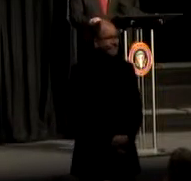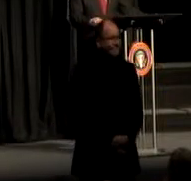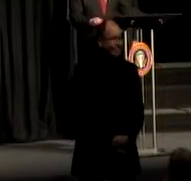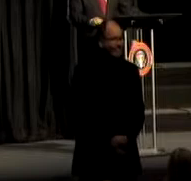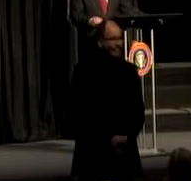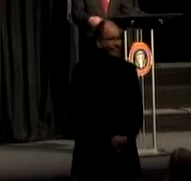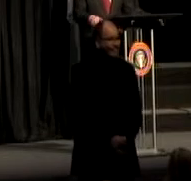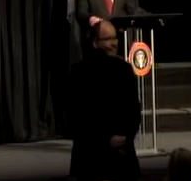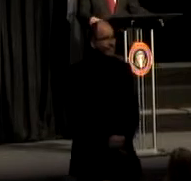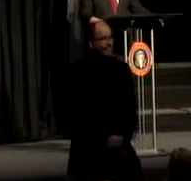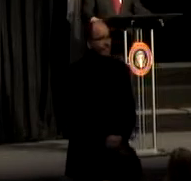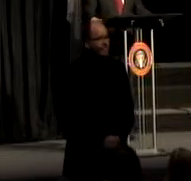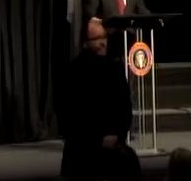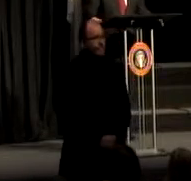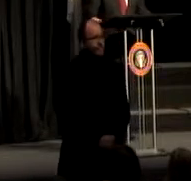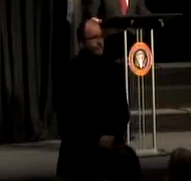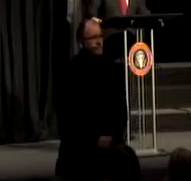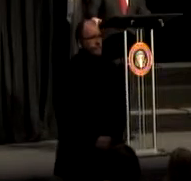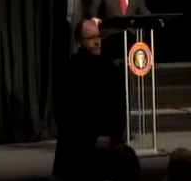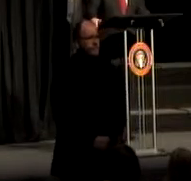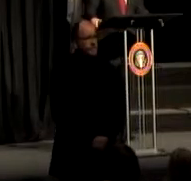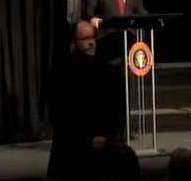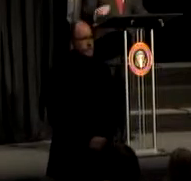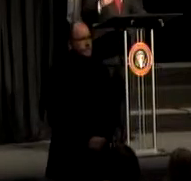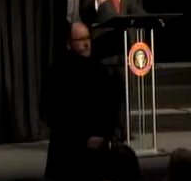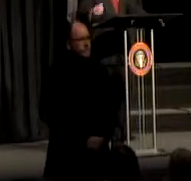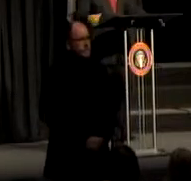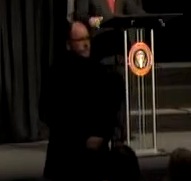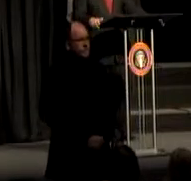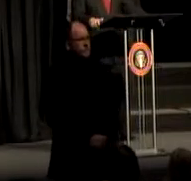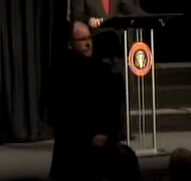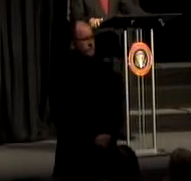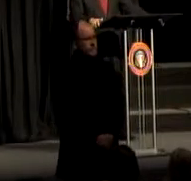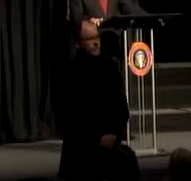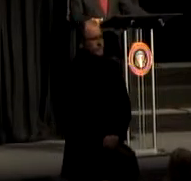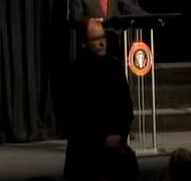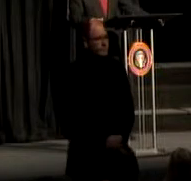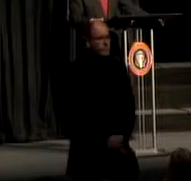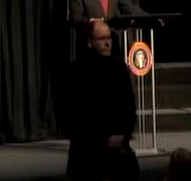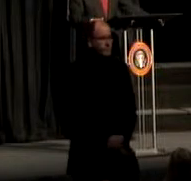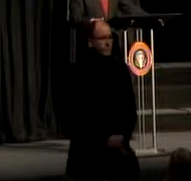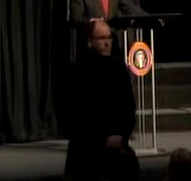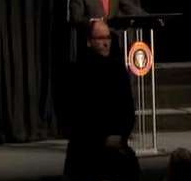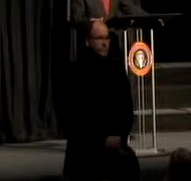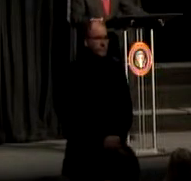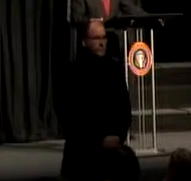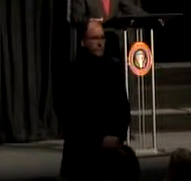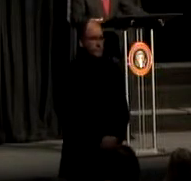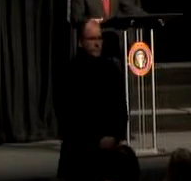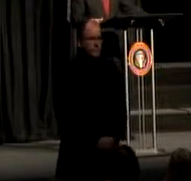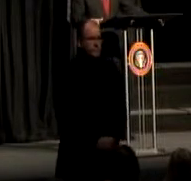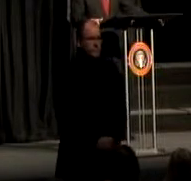I would like to tell you a story of a lady, a lady that I have read about many times, a lady that you have probably